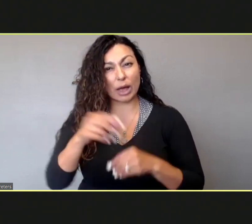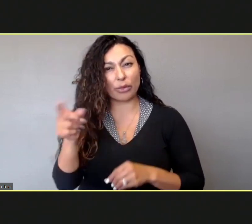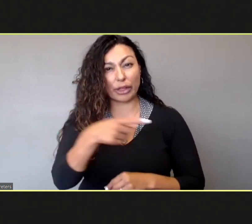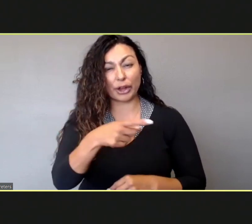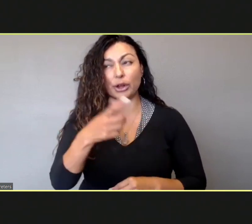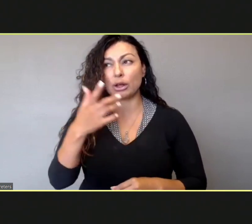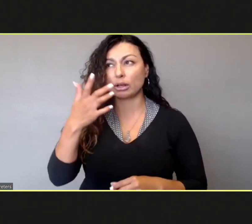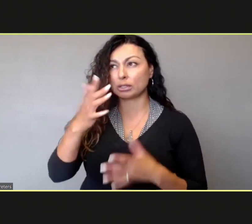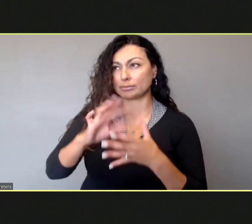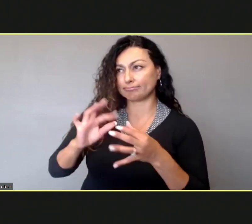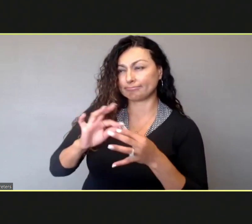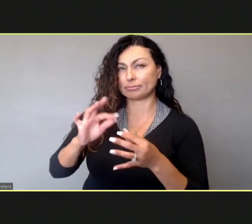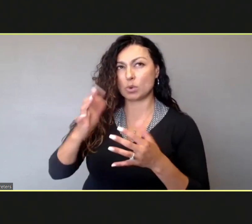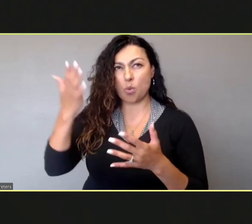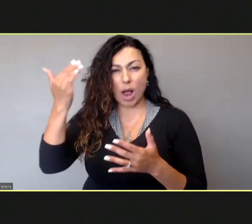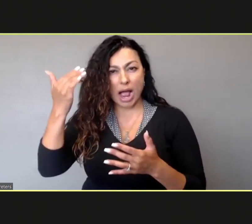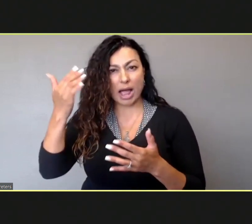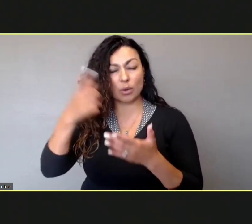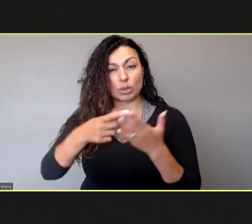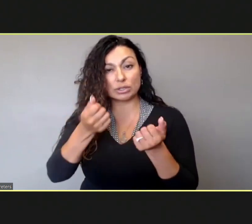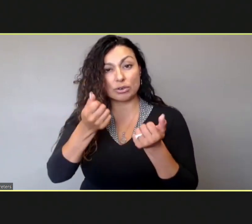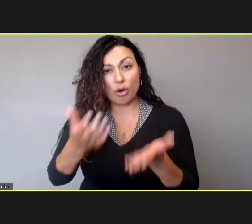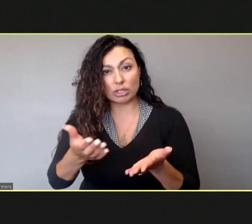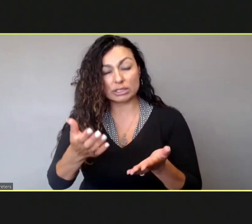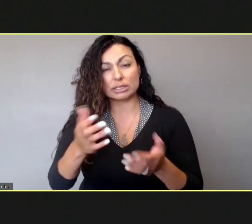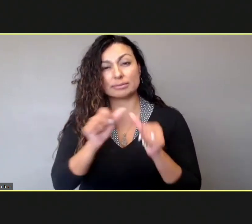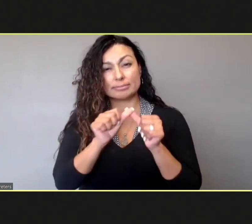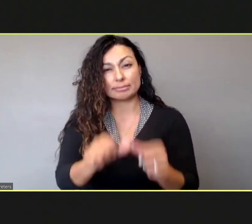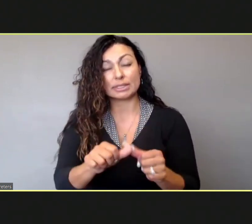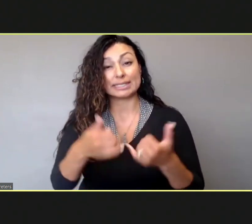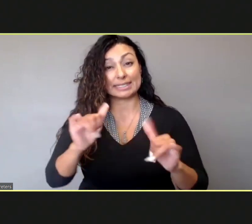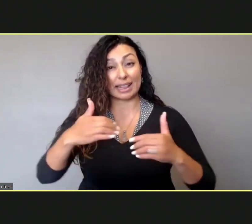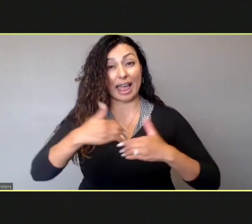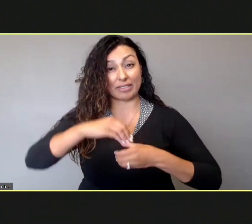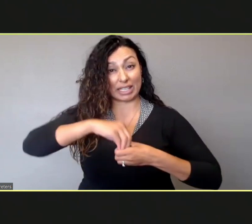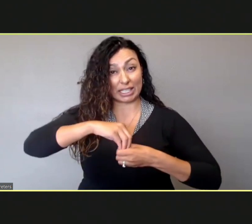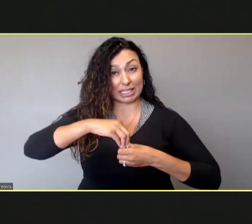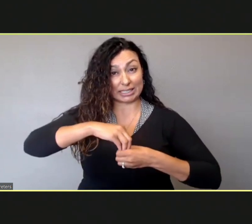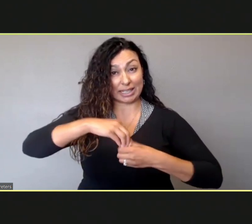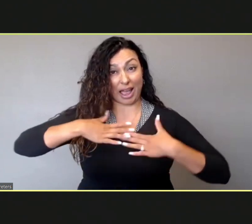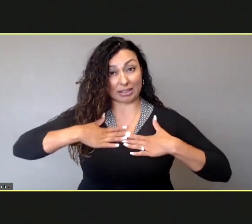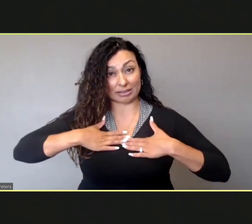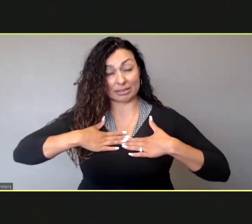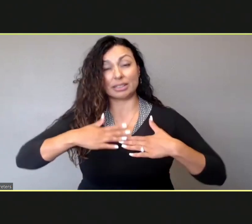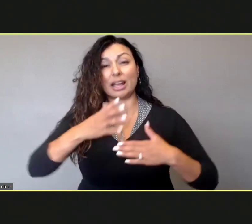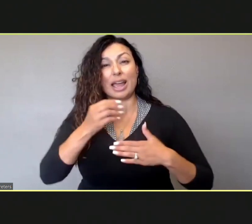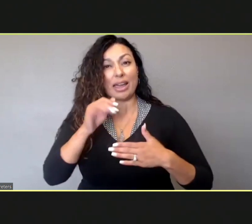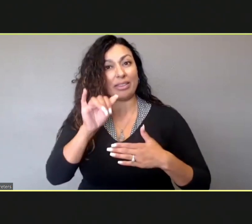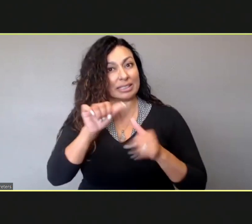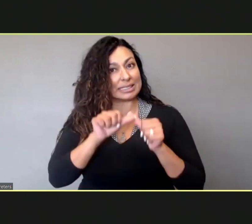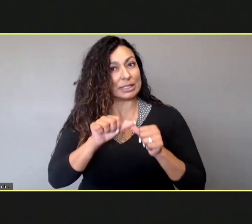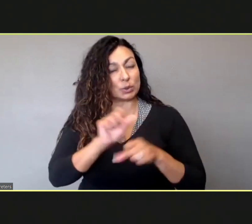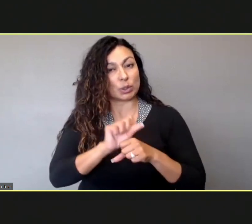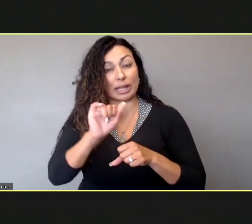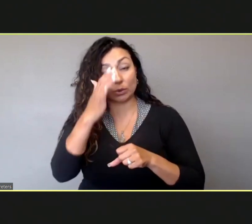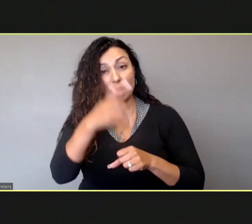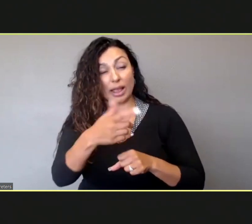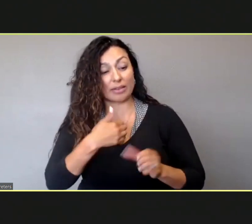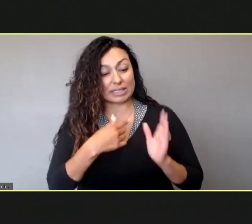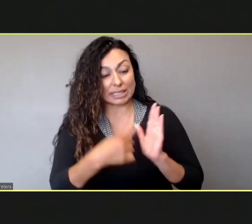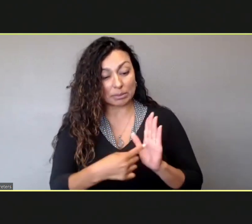causing COVID. You actually still have the virus in you and it's at work, and that's why you're having symptoms and the